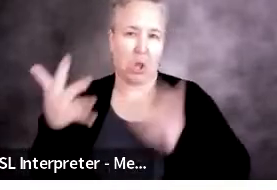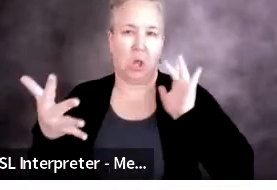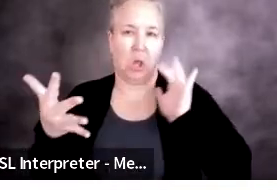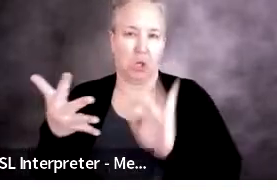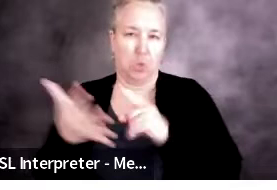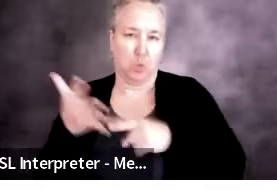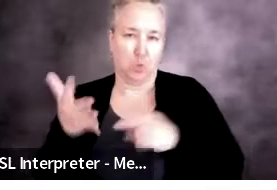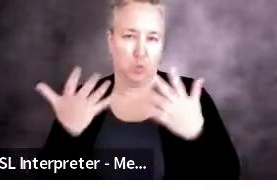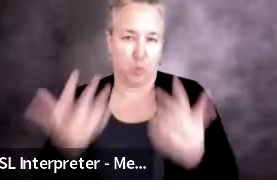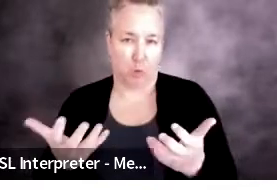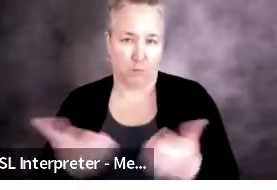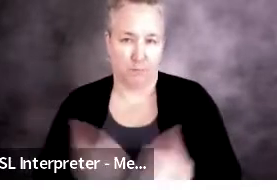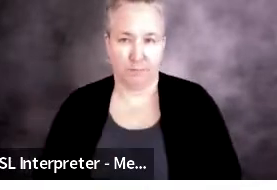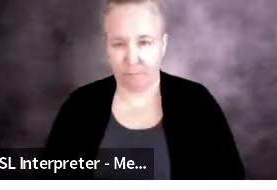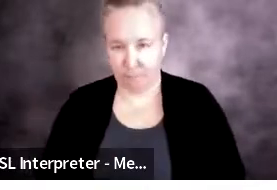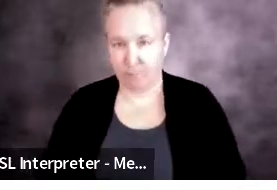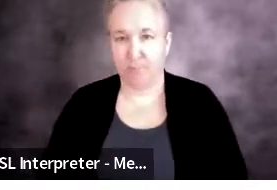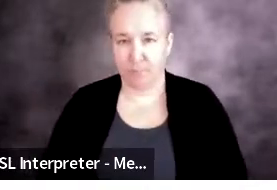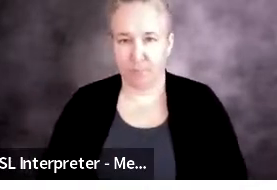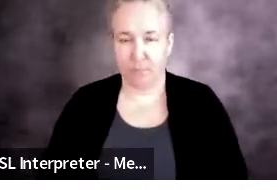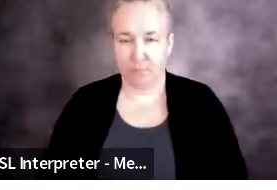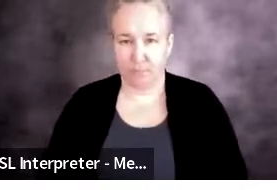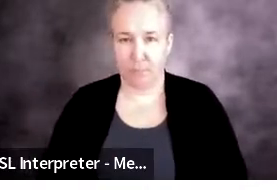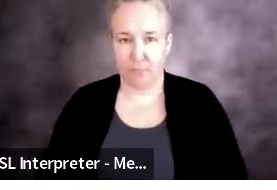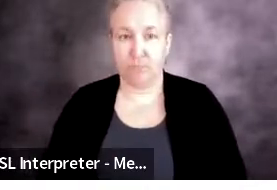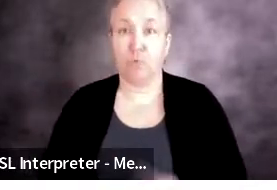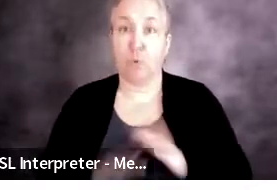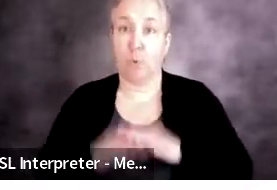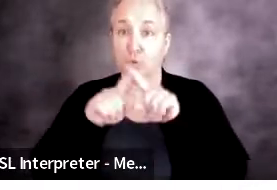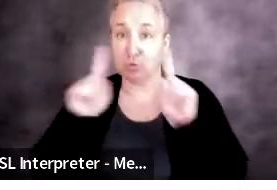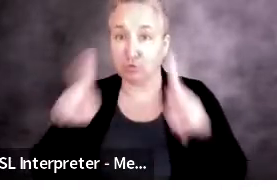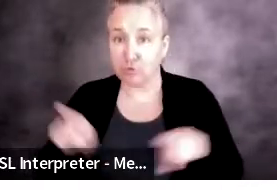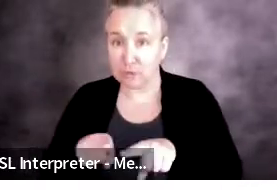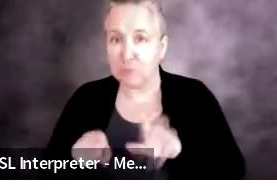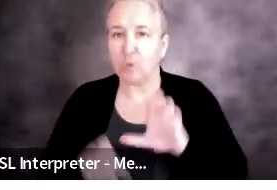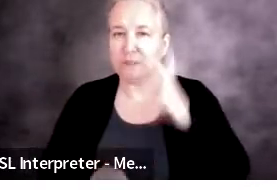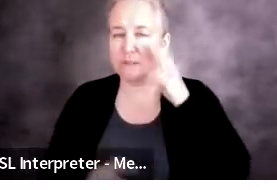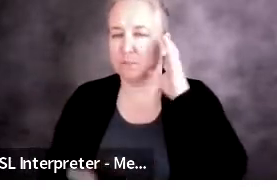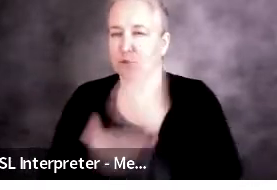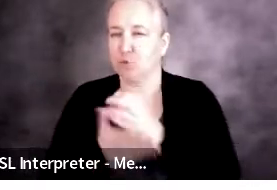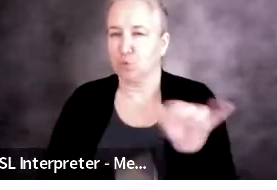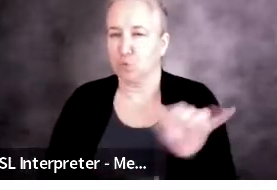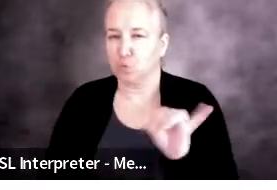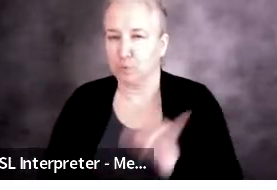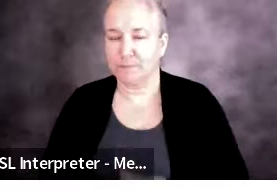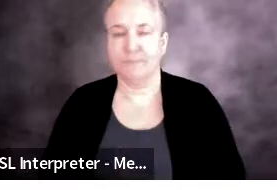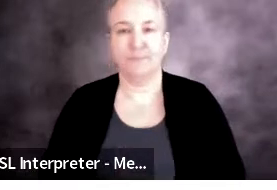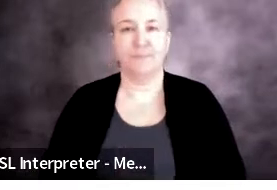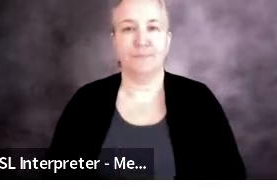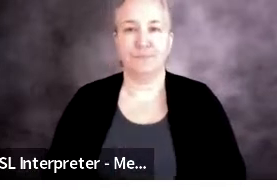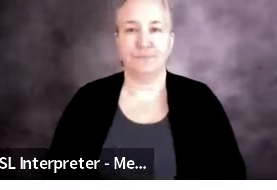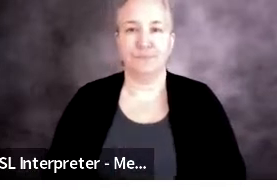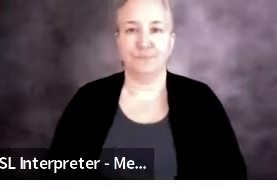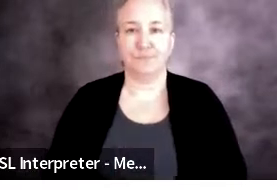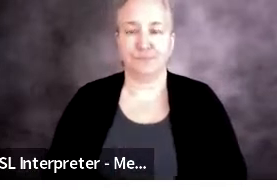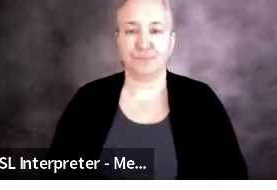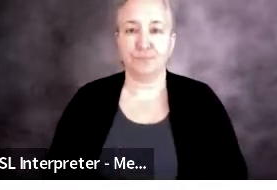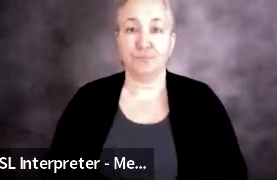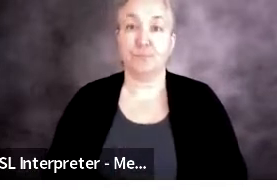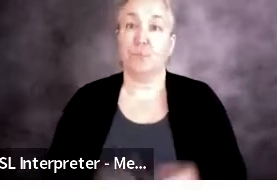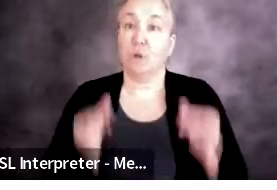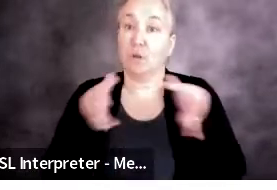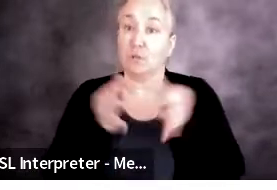available. And you see a picture of it on our screen. There are 5 different